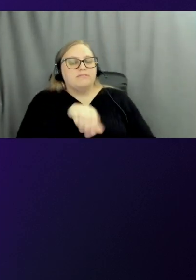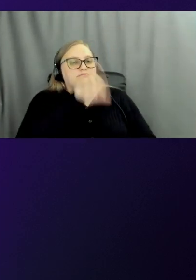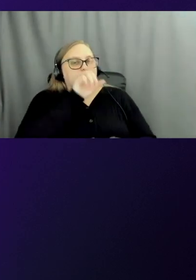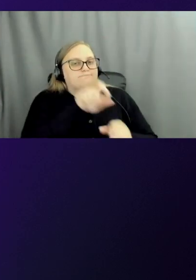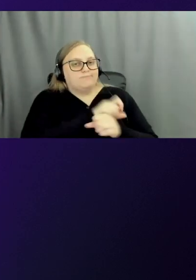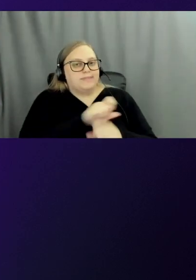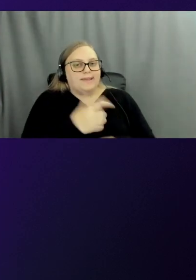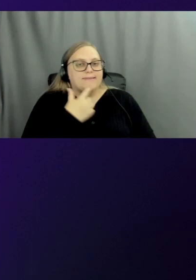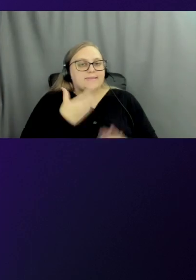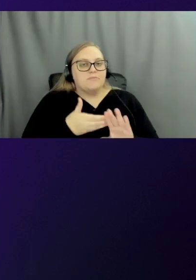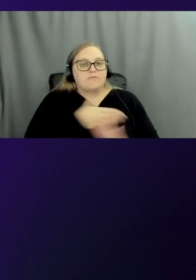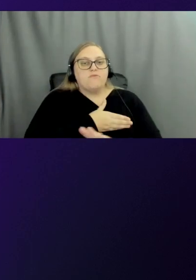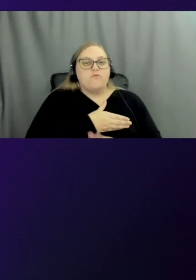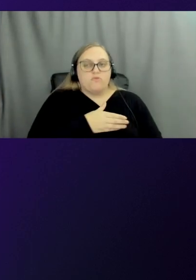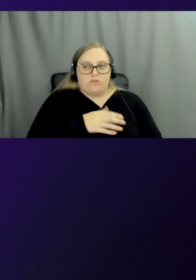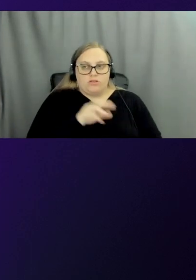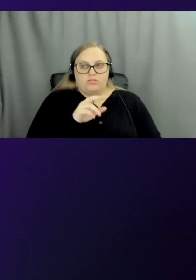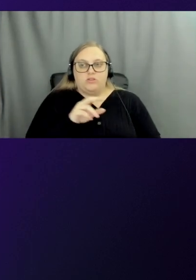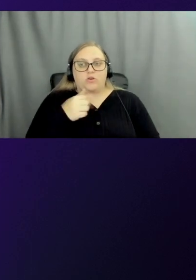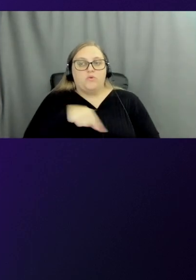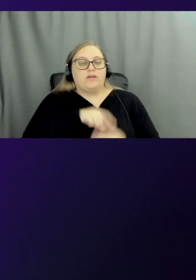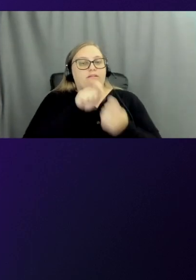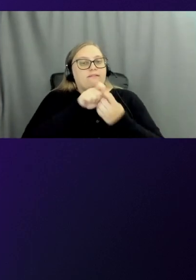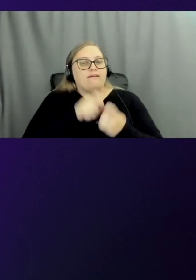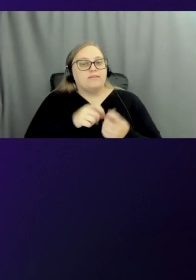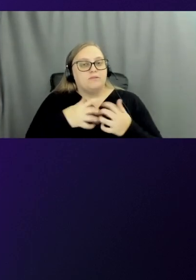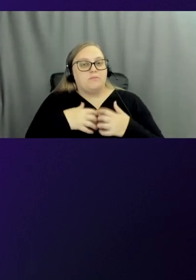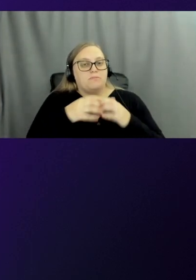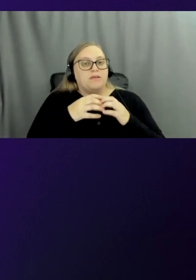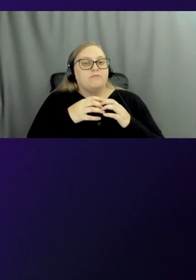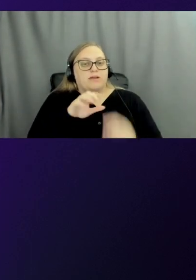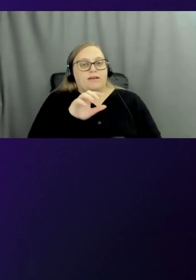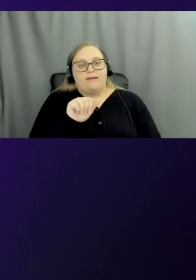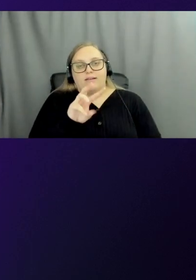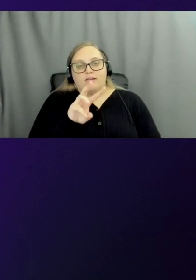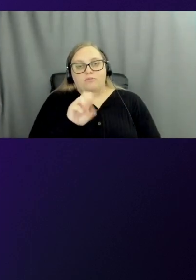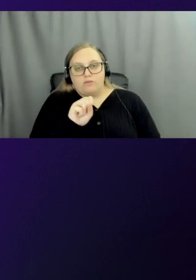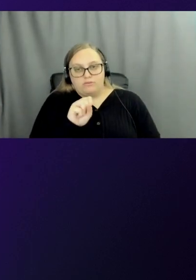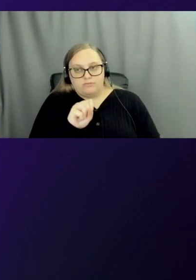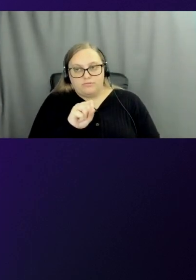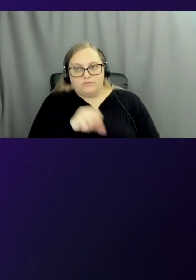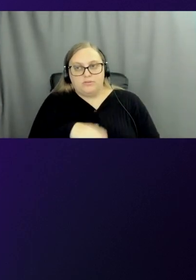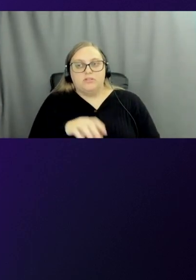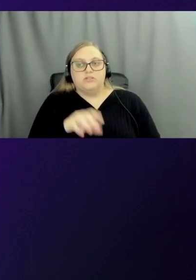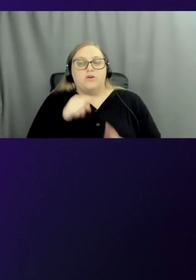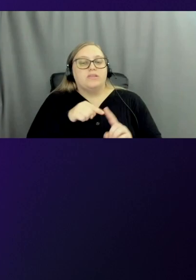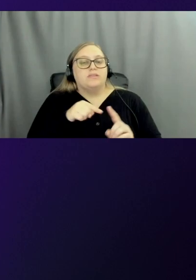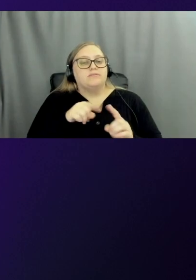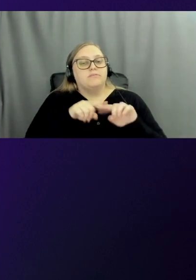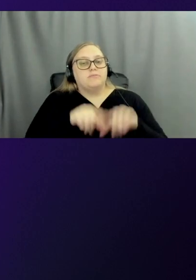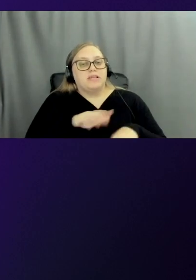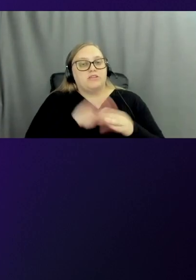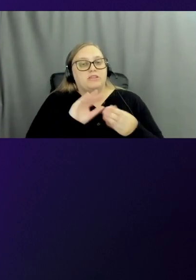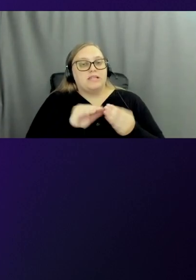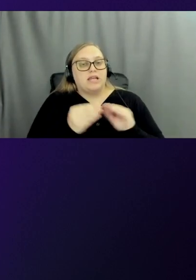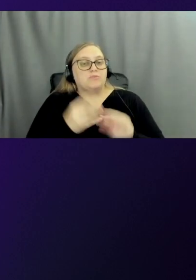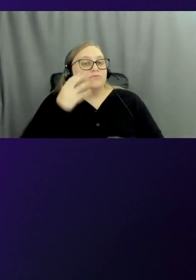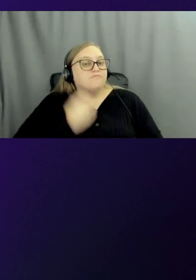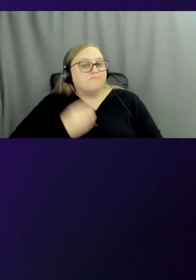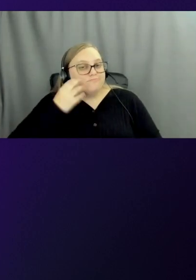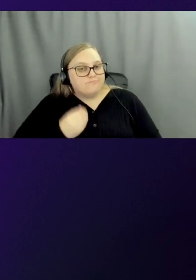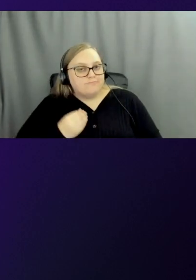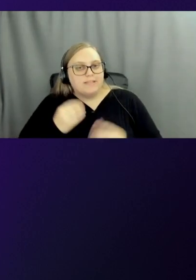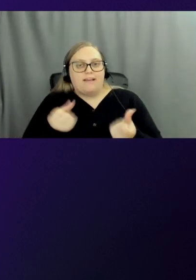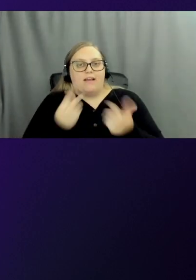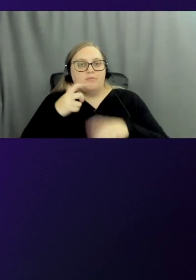earlier, Nitro SSDs are custom built by AWS, and this is based on the numbers of years of experience AWS has spent in terms of